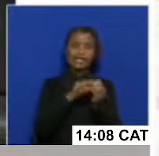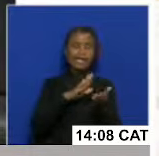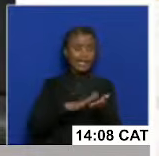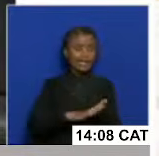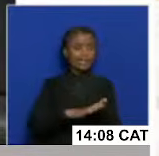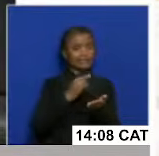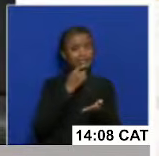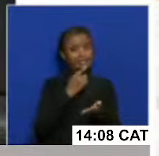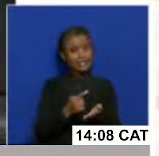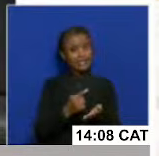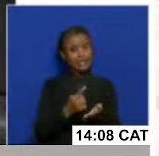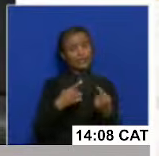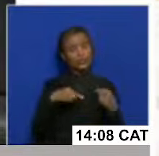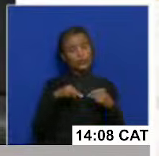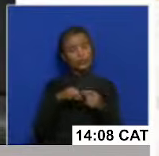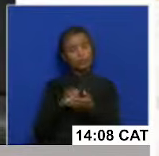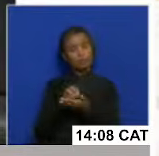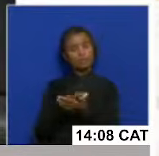13, is that right?